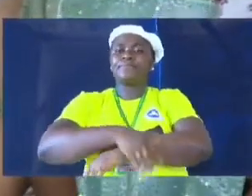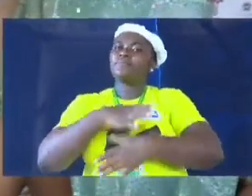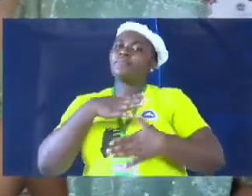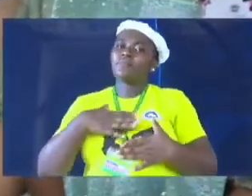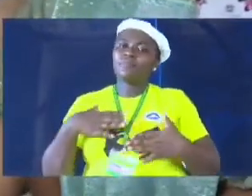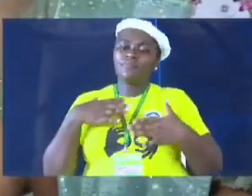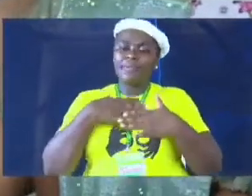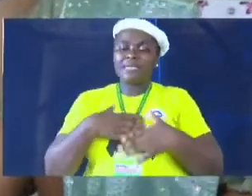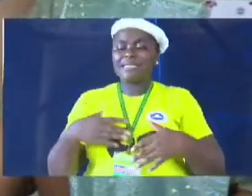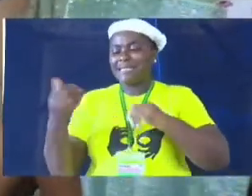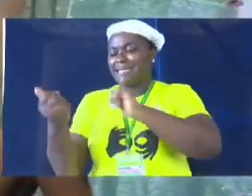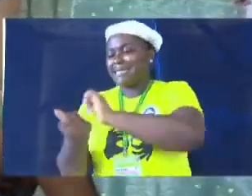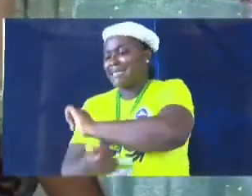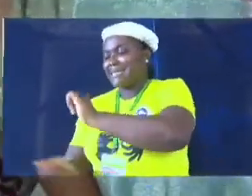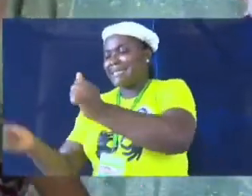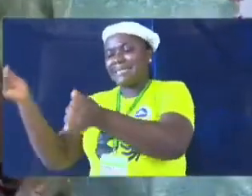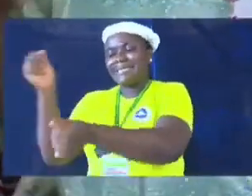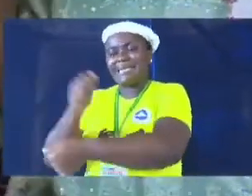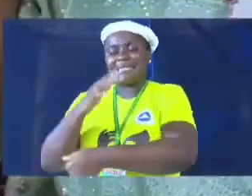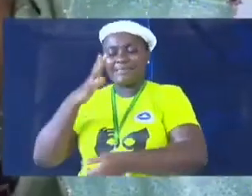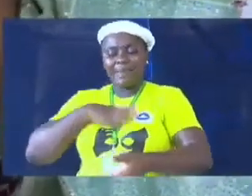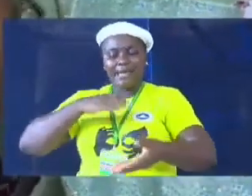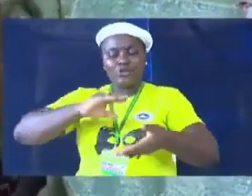please change my story